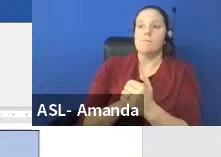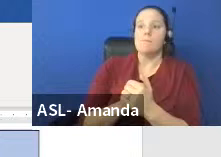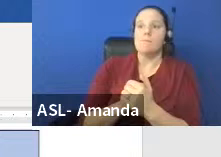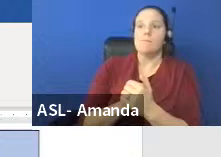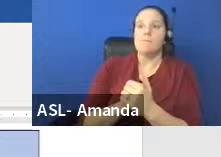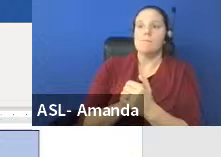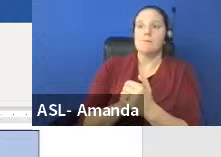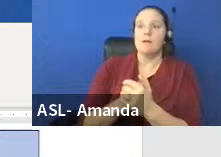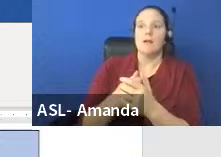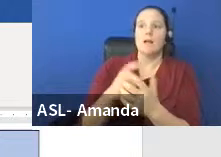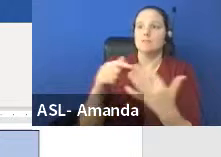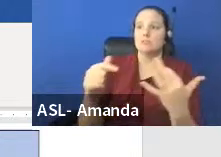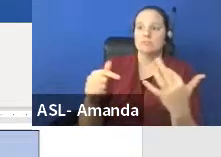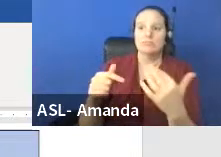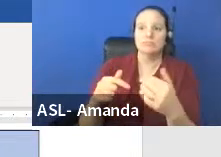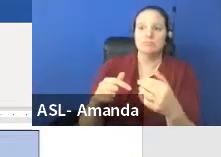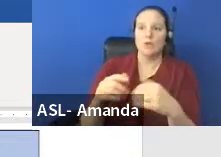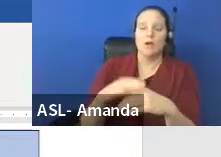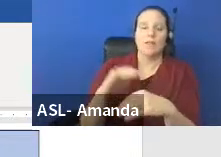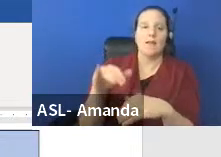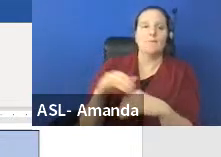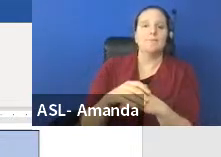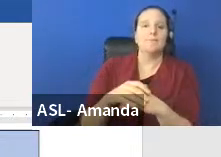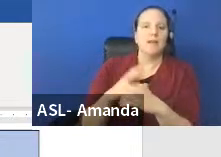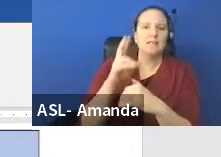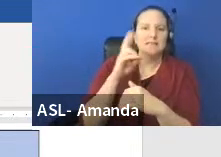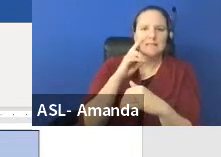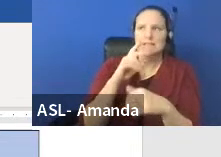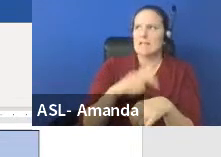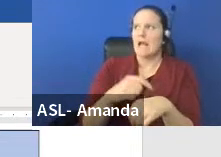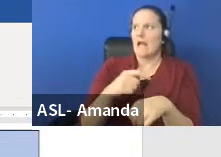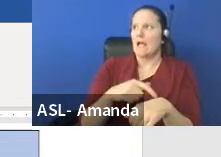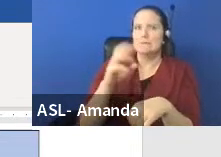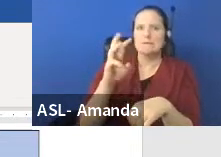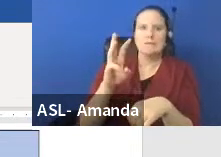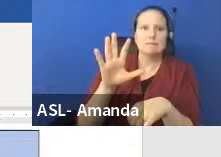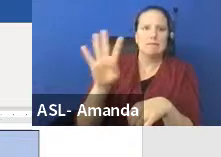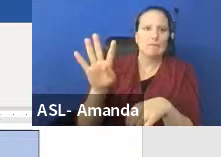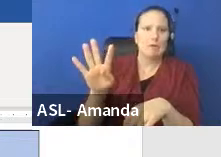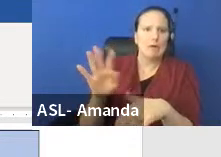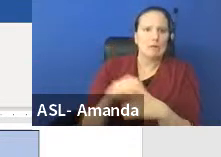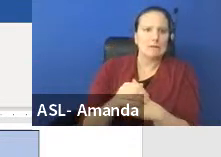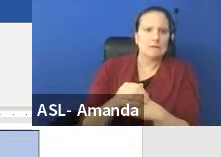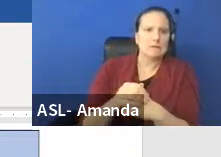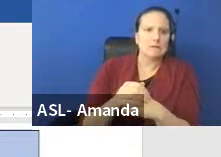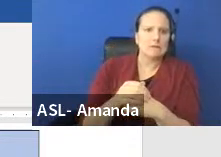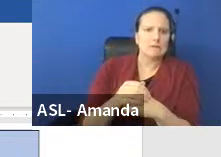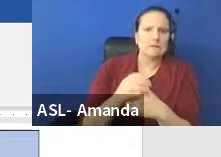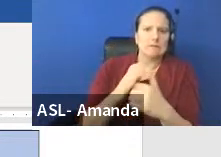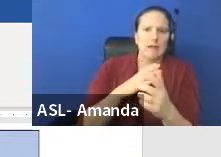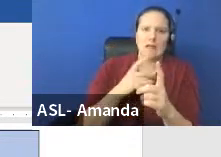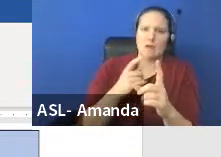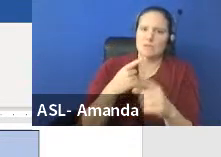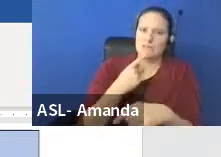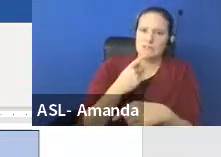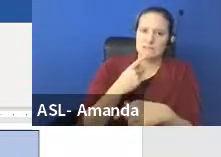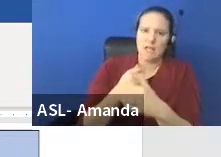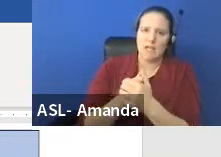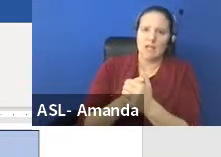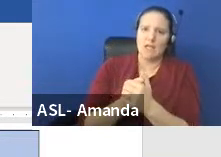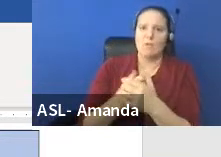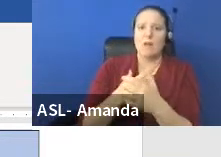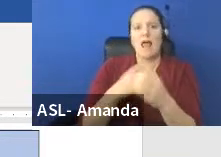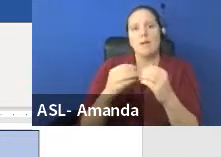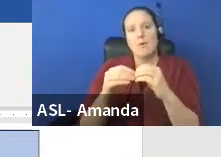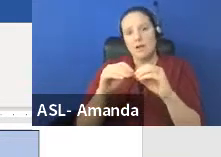etc. on that. I see that we're at 6:54. So I'll just point out, would like some